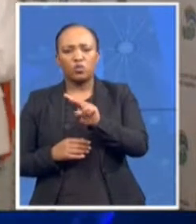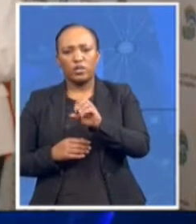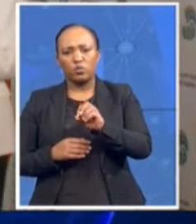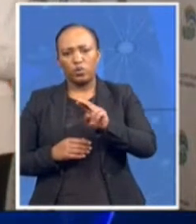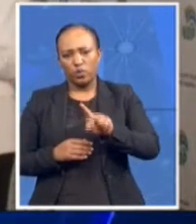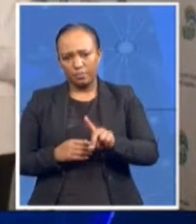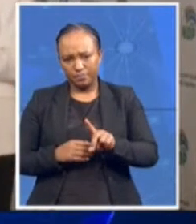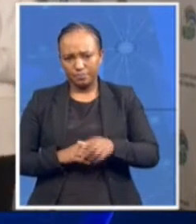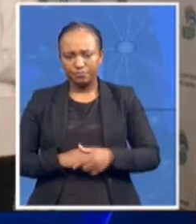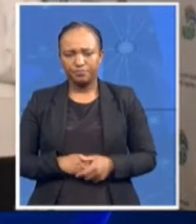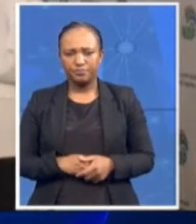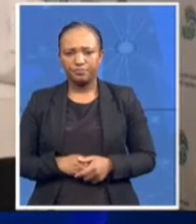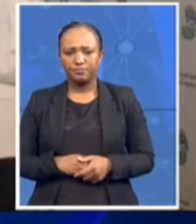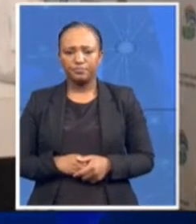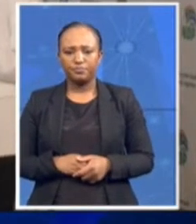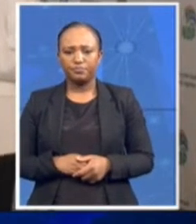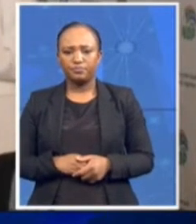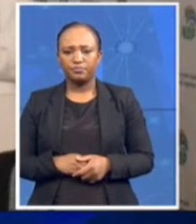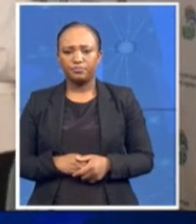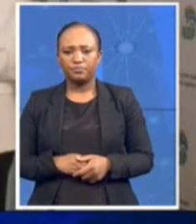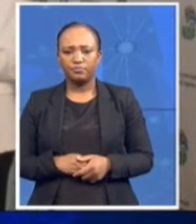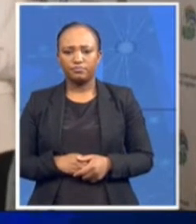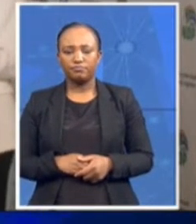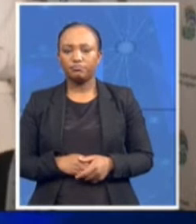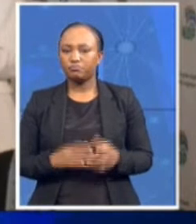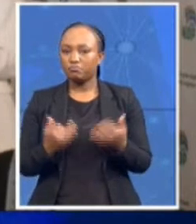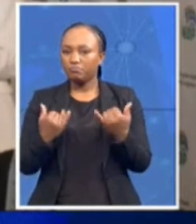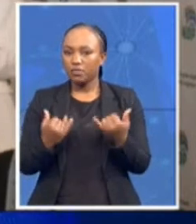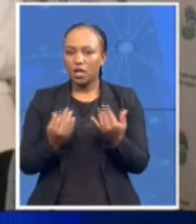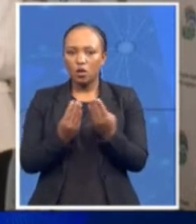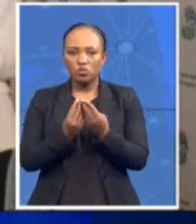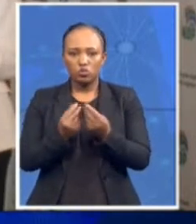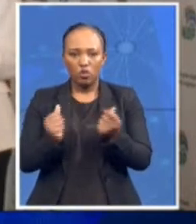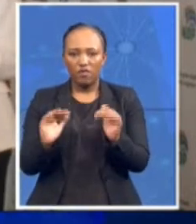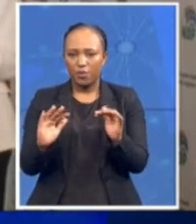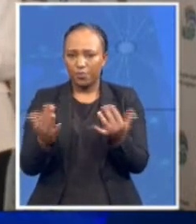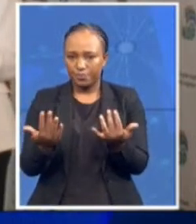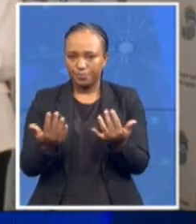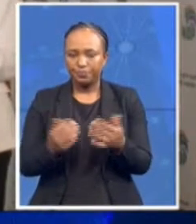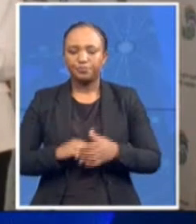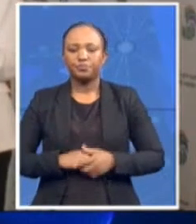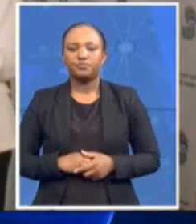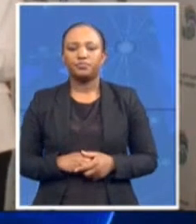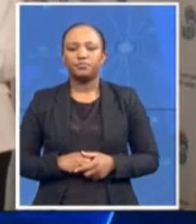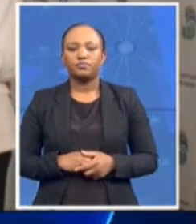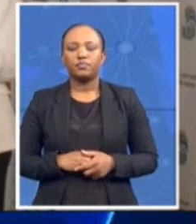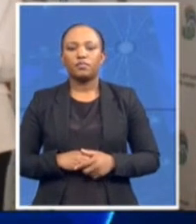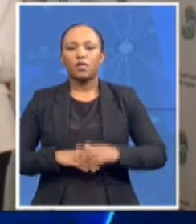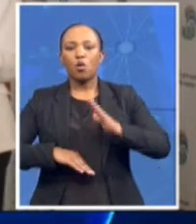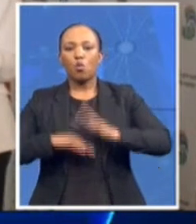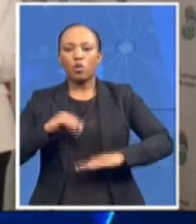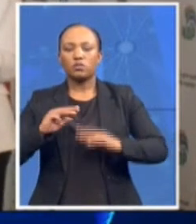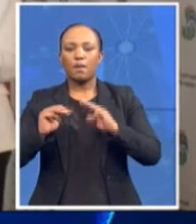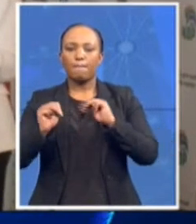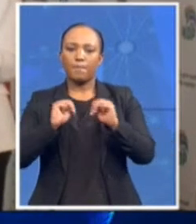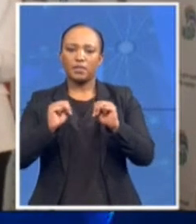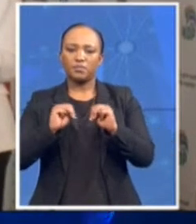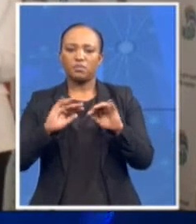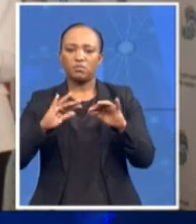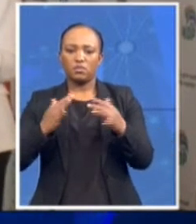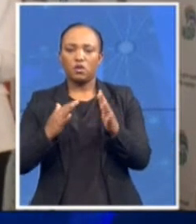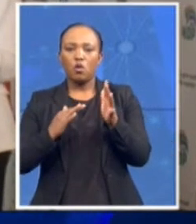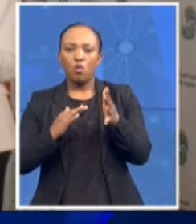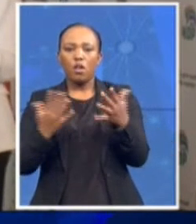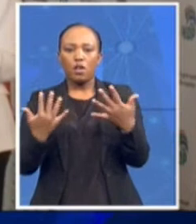What is the way forward? Consequence management processes will be instituted against all those implicated